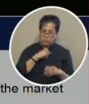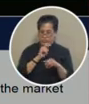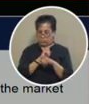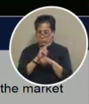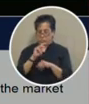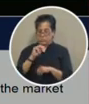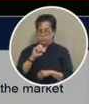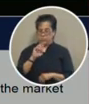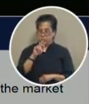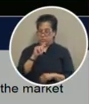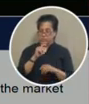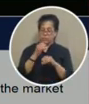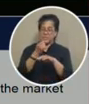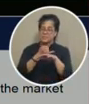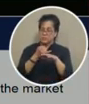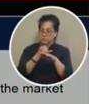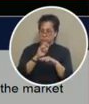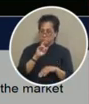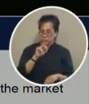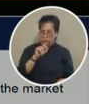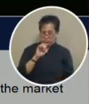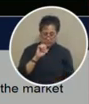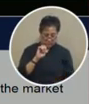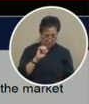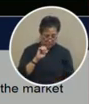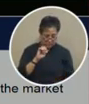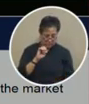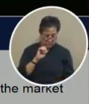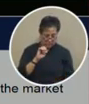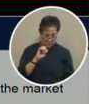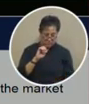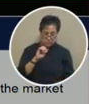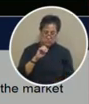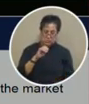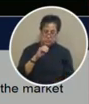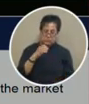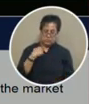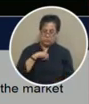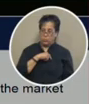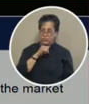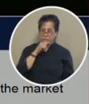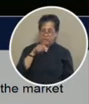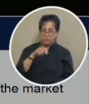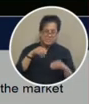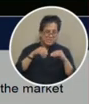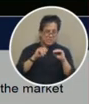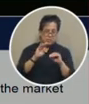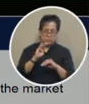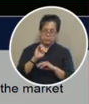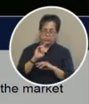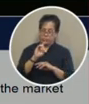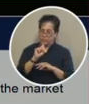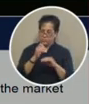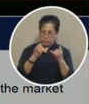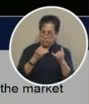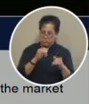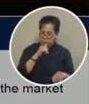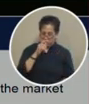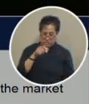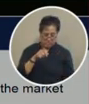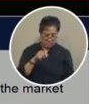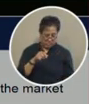whenever the interest rates were extremely low. So we are not having to sell bonds right now during the market